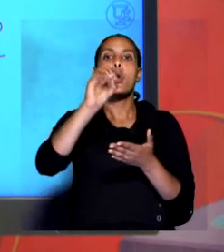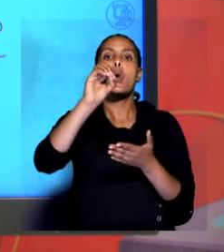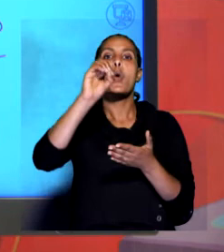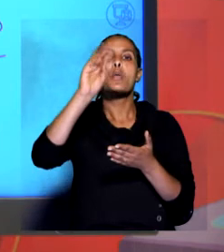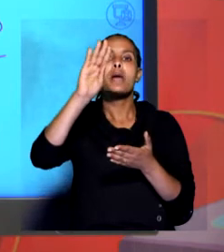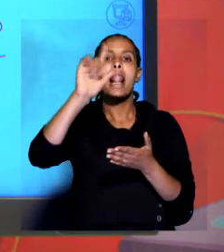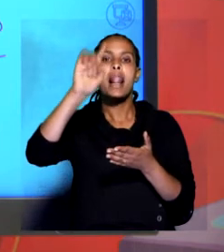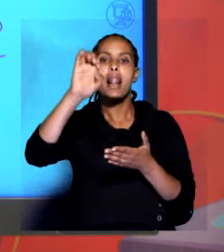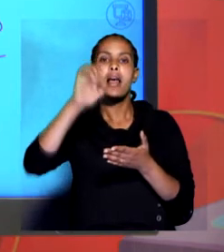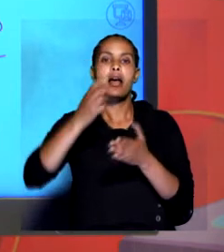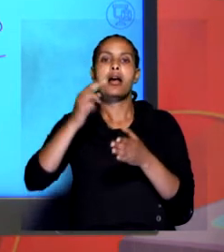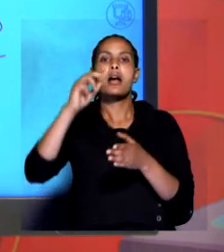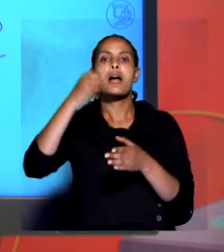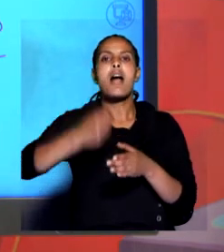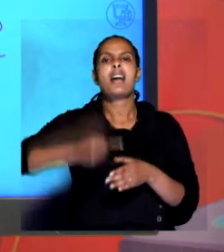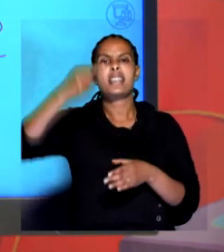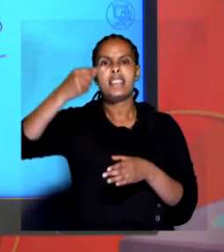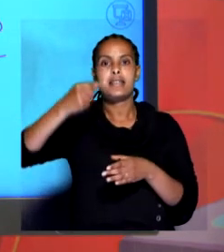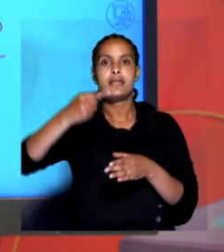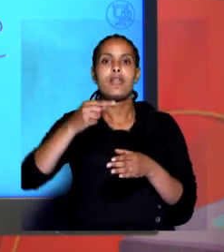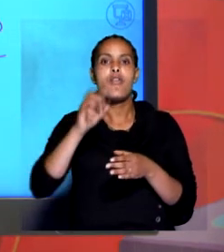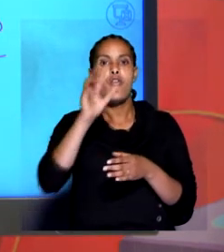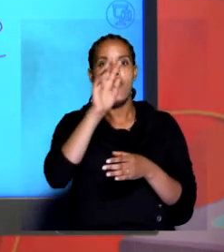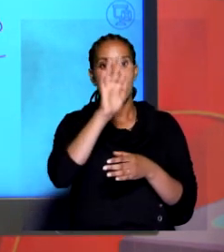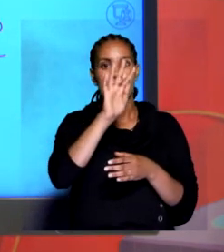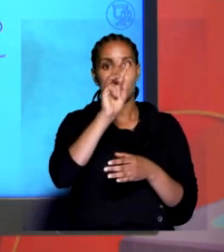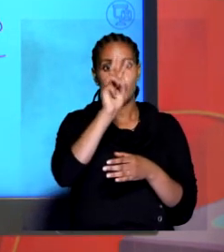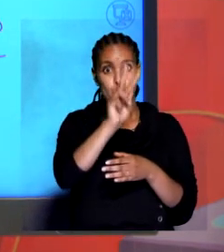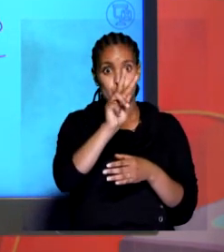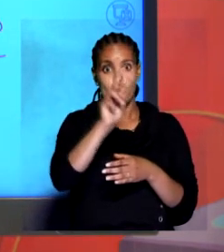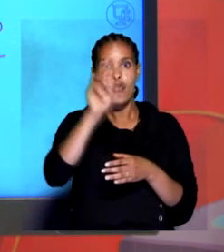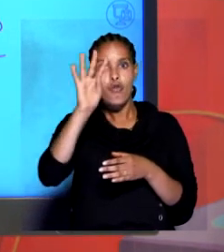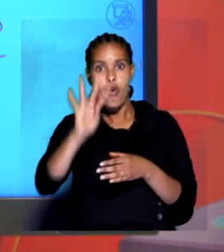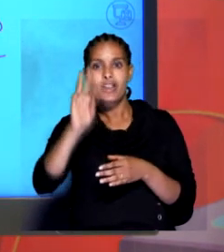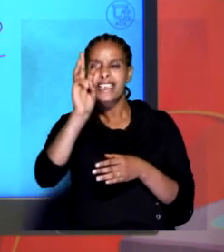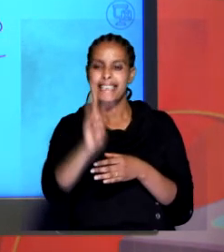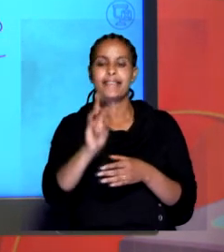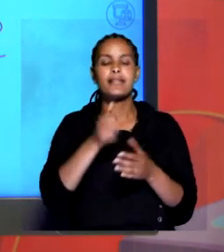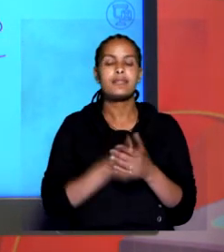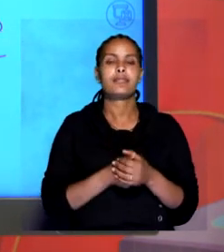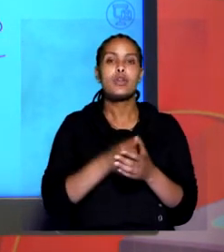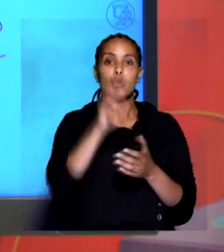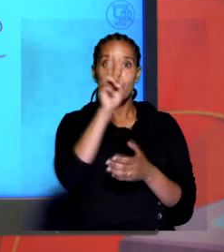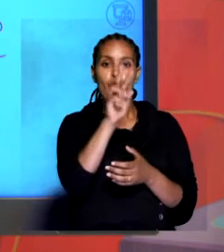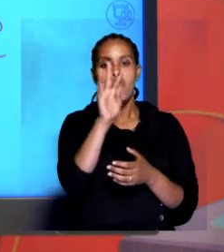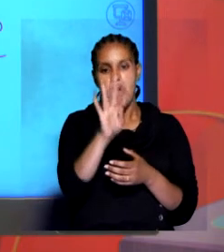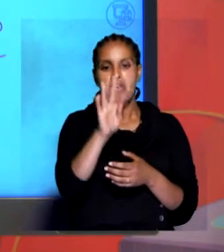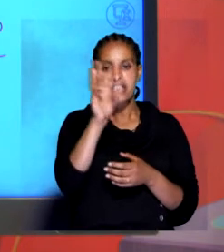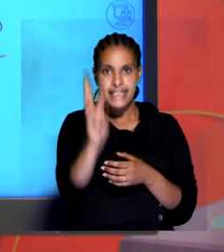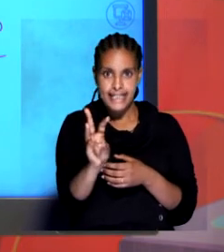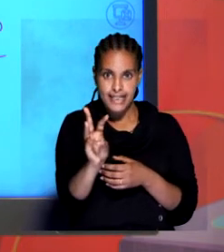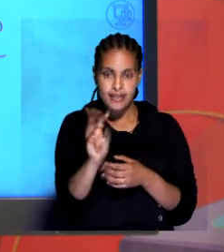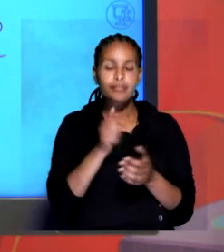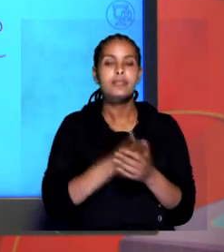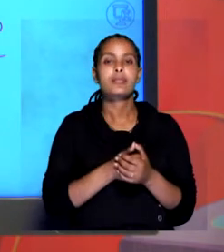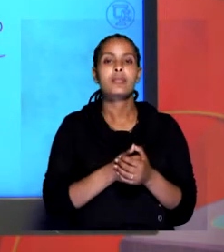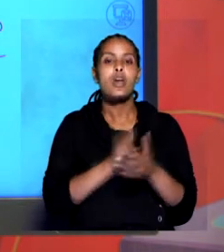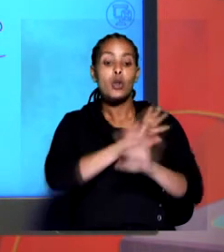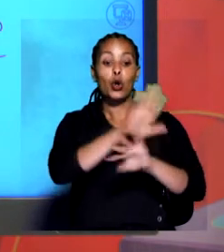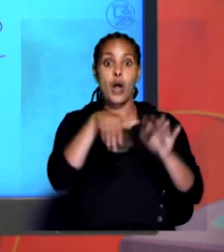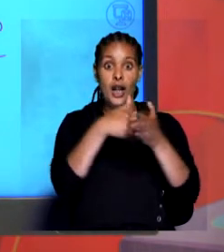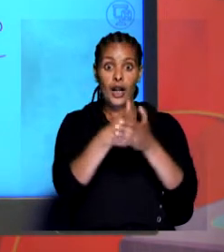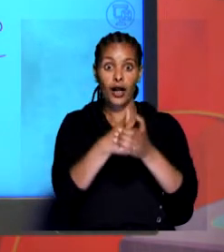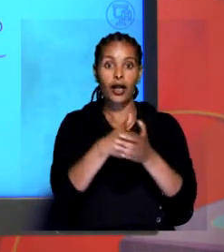electronic configuration. Tium, 4, 6. 2, 4, 6. 2, 4, 6. A total